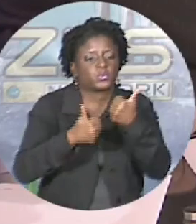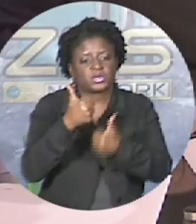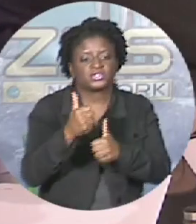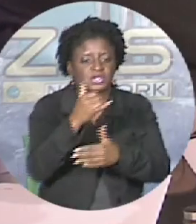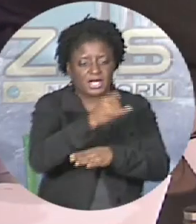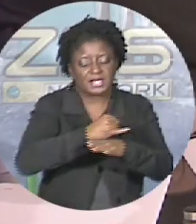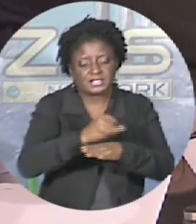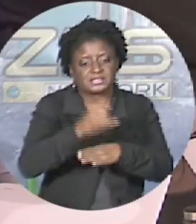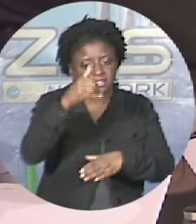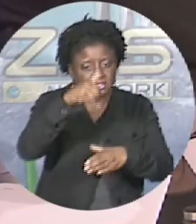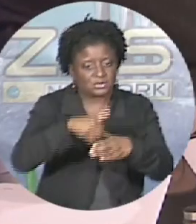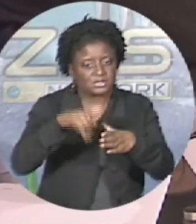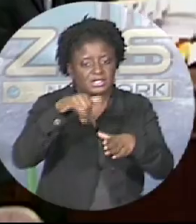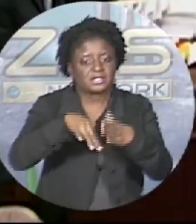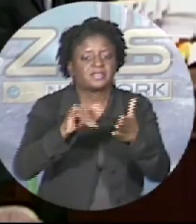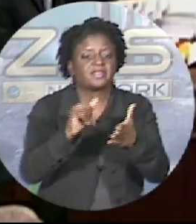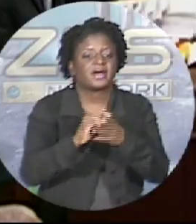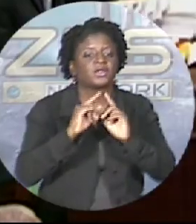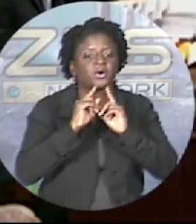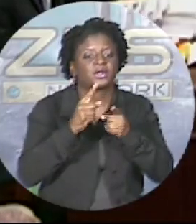are prohibited.